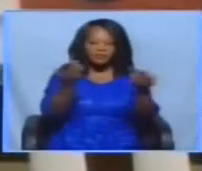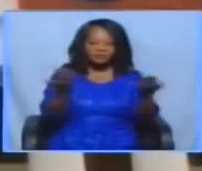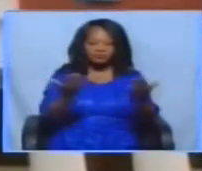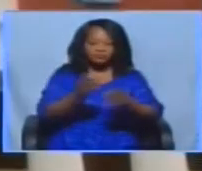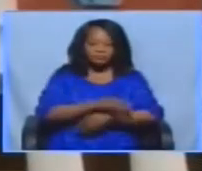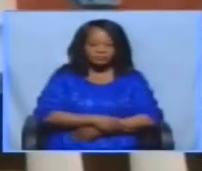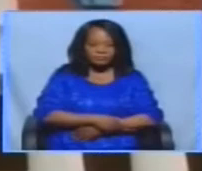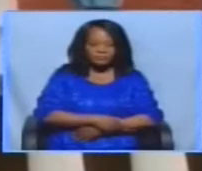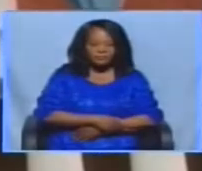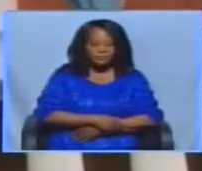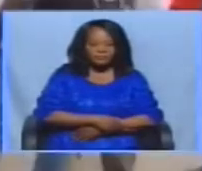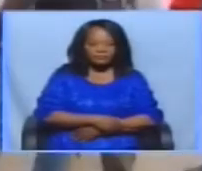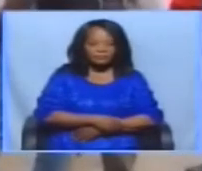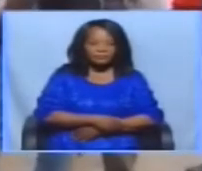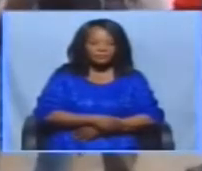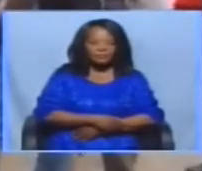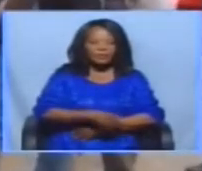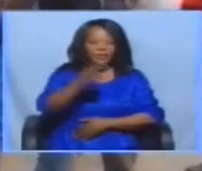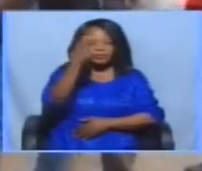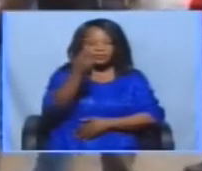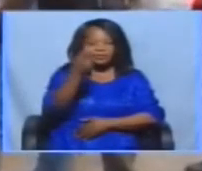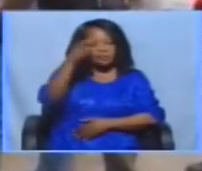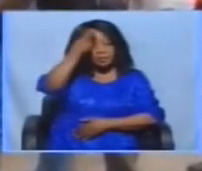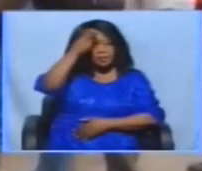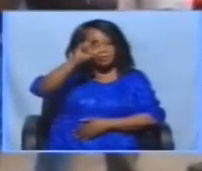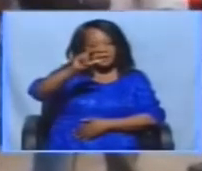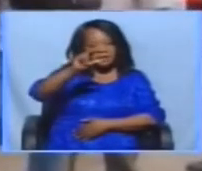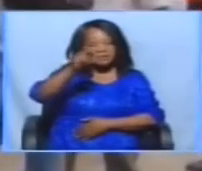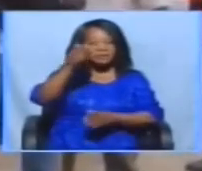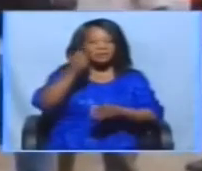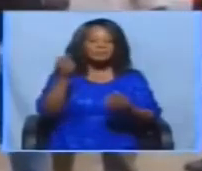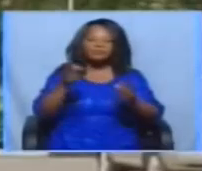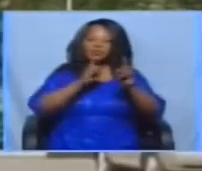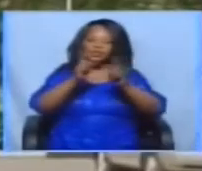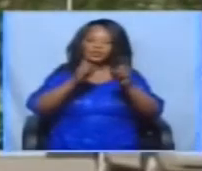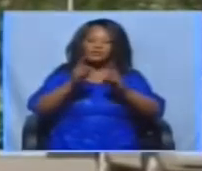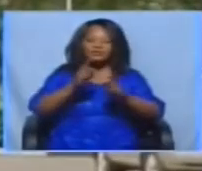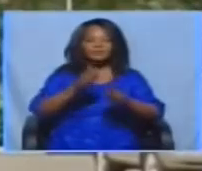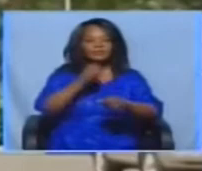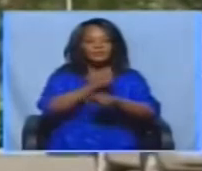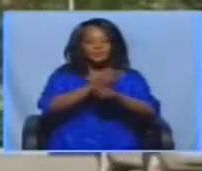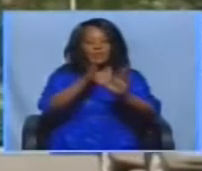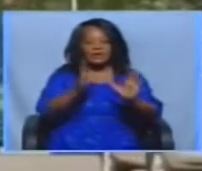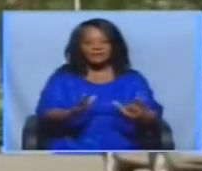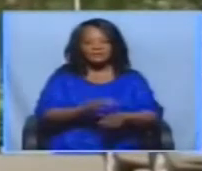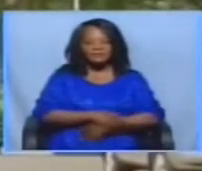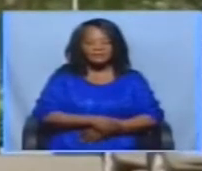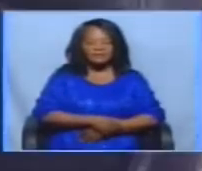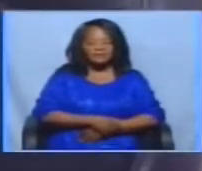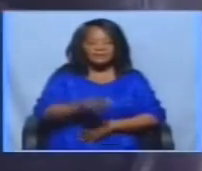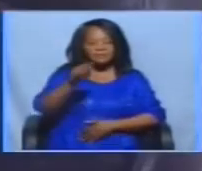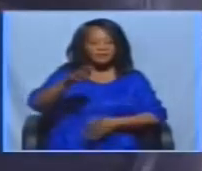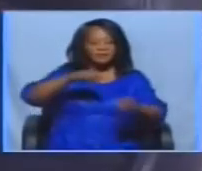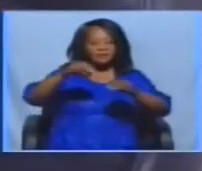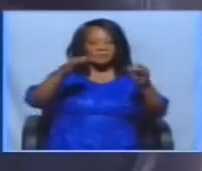CNMC Luansha Copper Mines feels the two mine unions representing the workers have not yet presented the demands for management to act on.